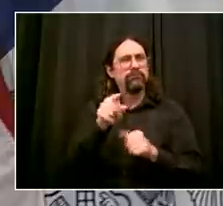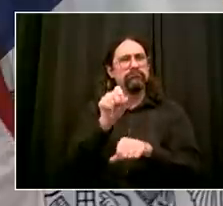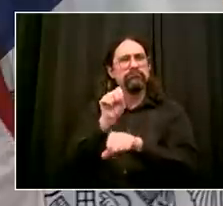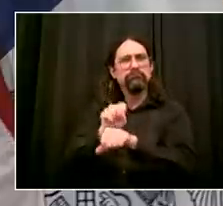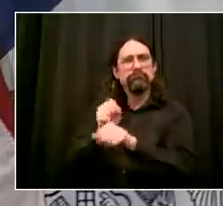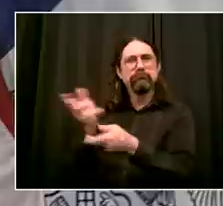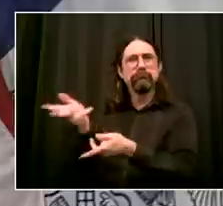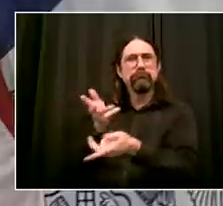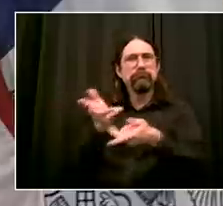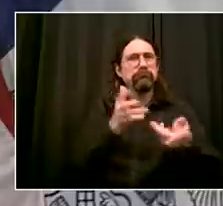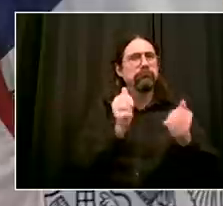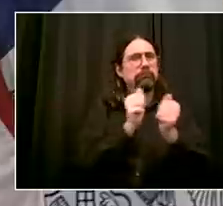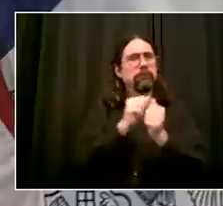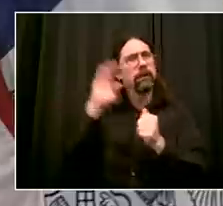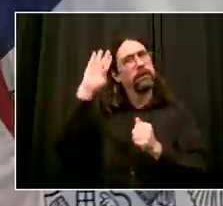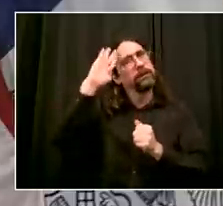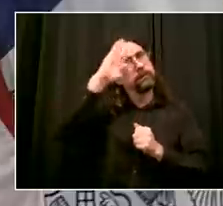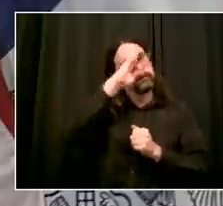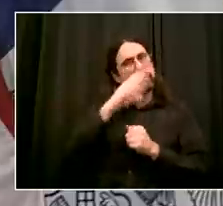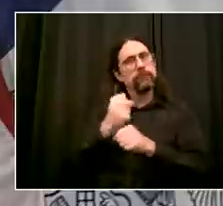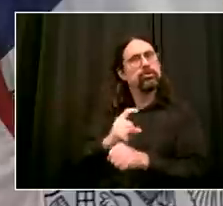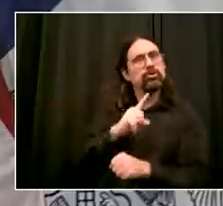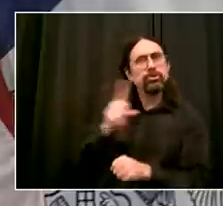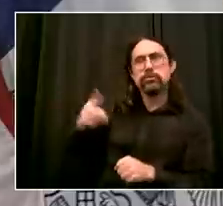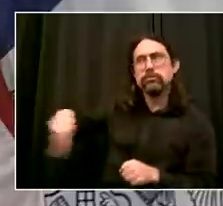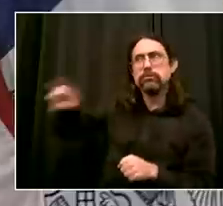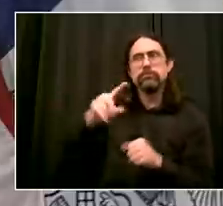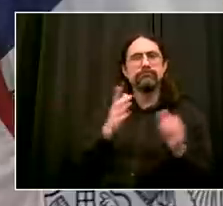question. We're putting a lot of focus on that.